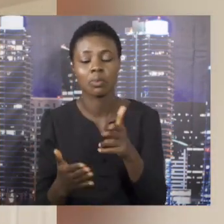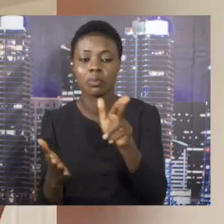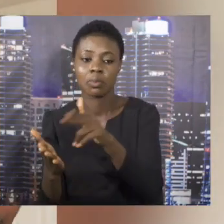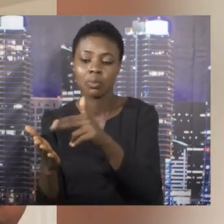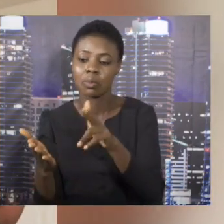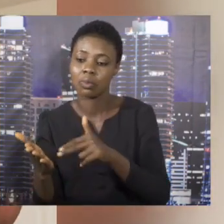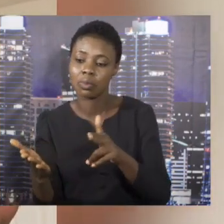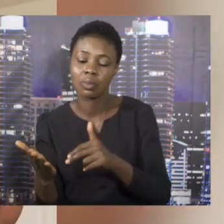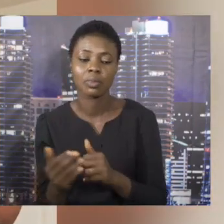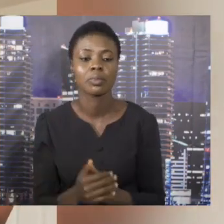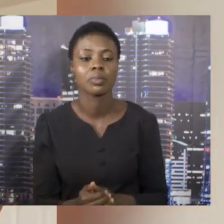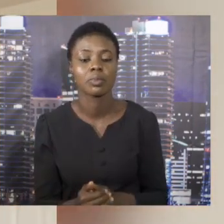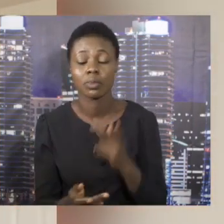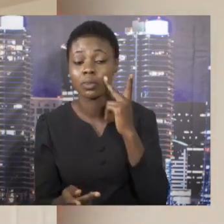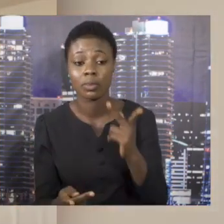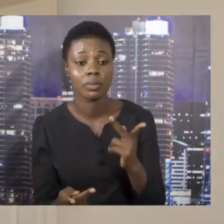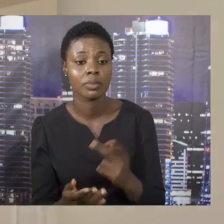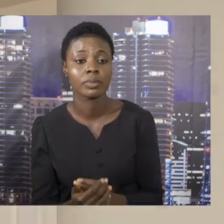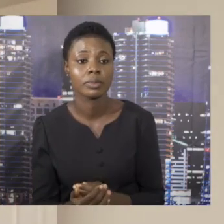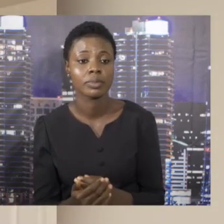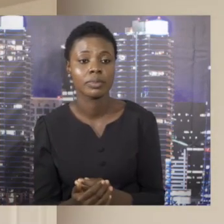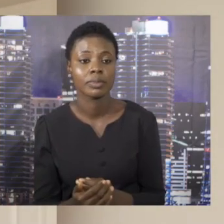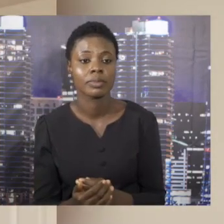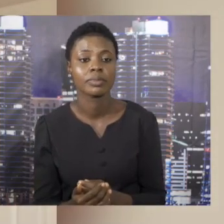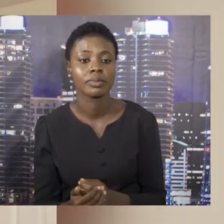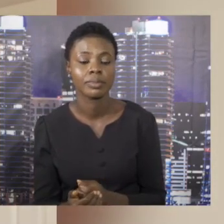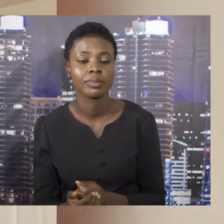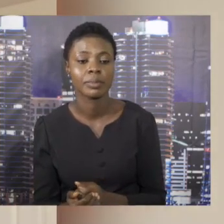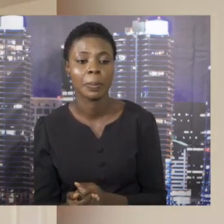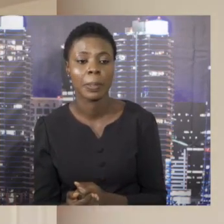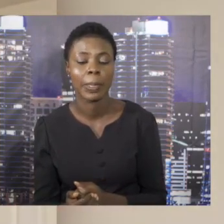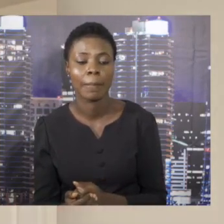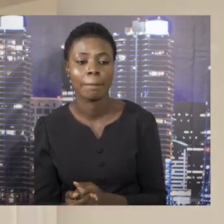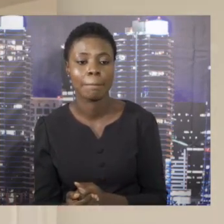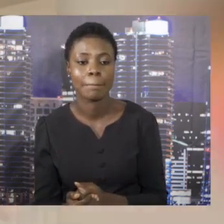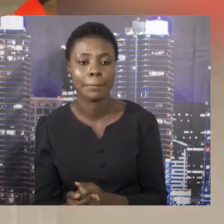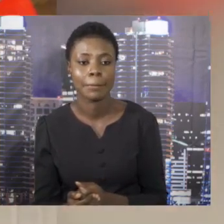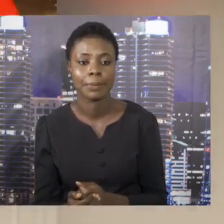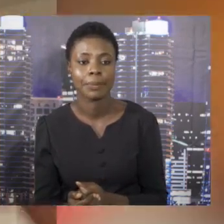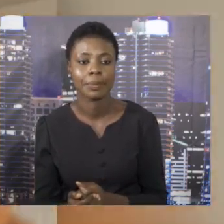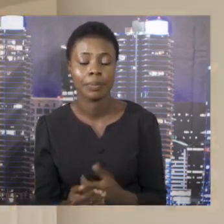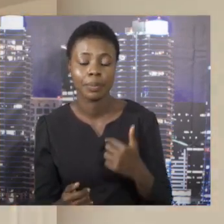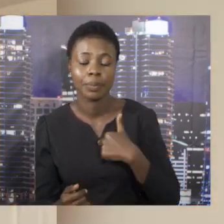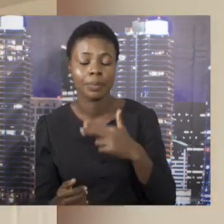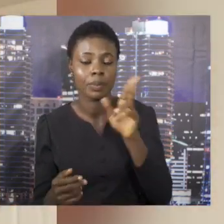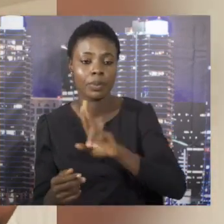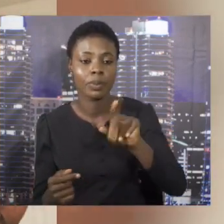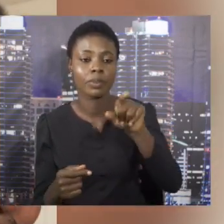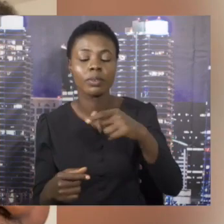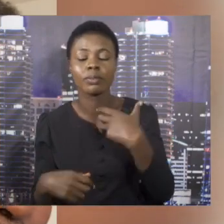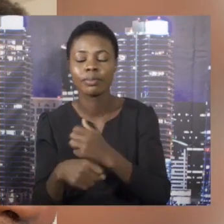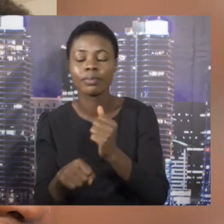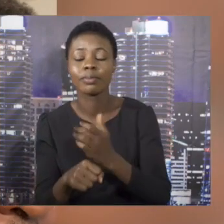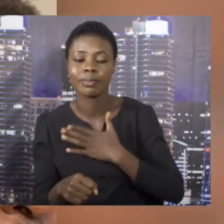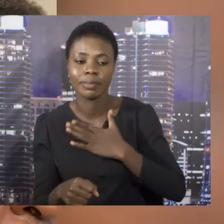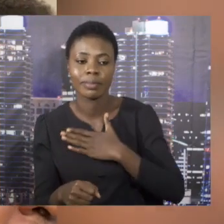paint. So like I have some acrylic paint here that I use in creating mine, so you can